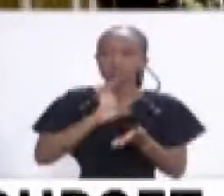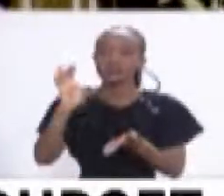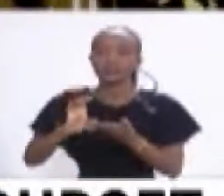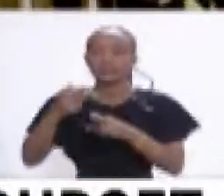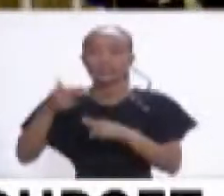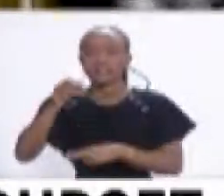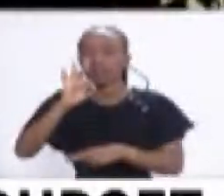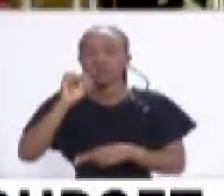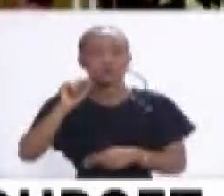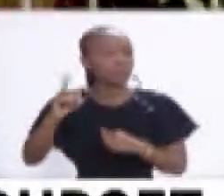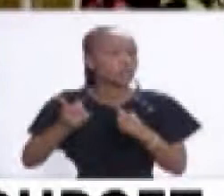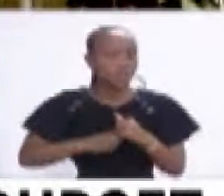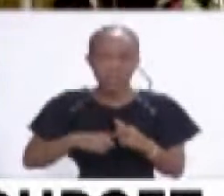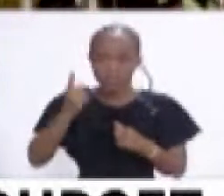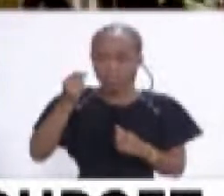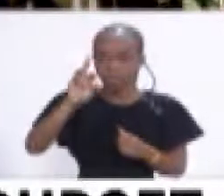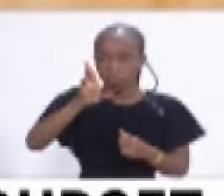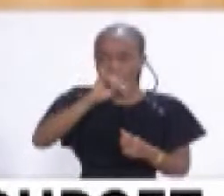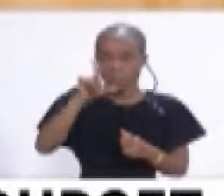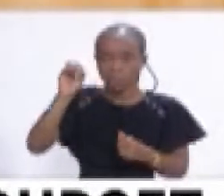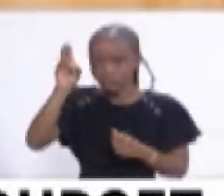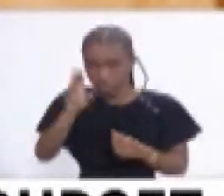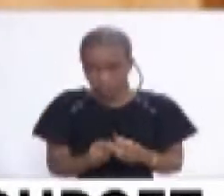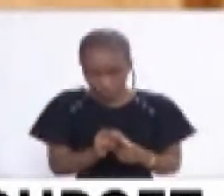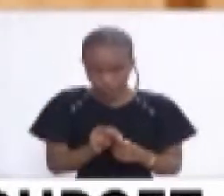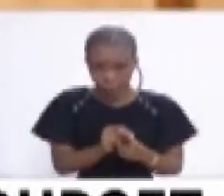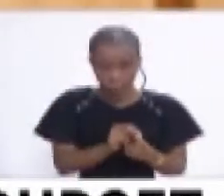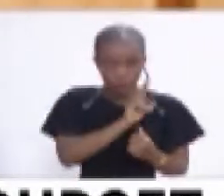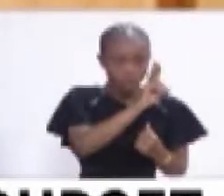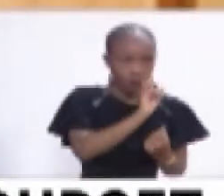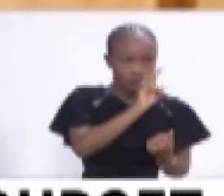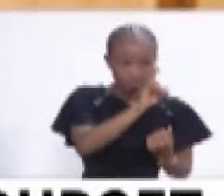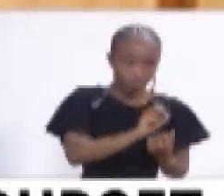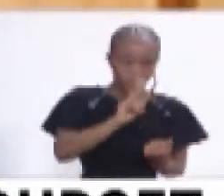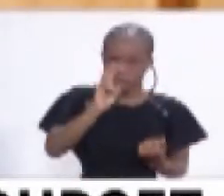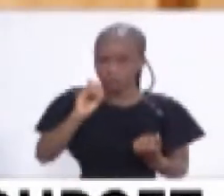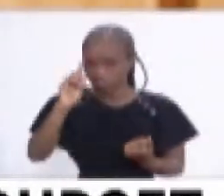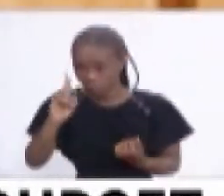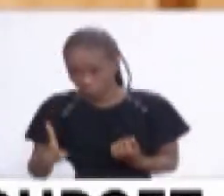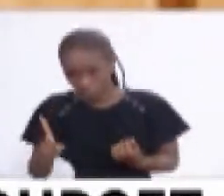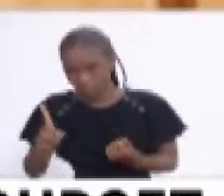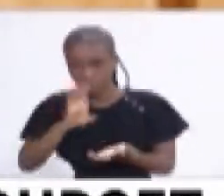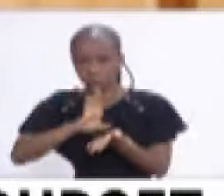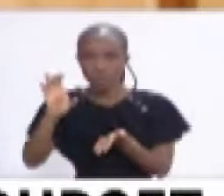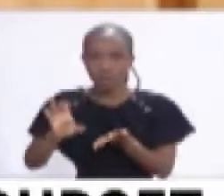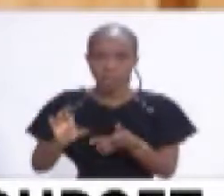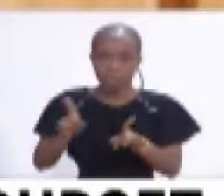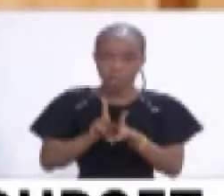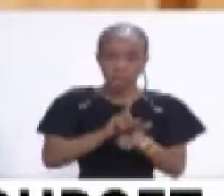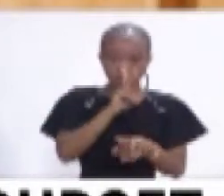to 3.6 trillion shillings as compared to the 2020-2021 budget, which was 2.9 trillion shillings, while